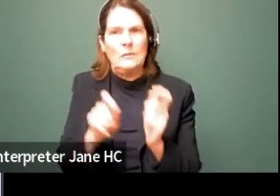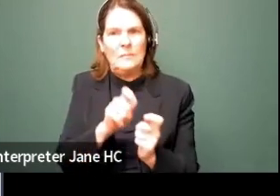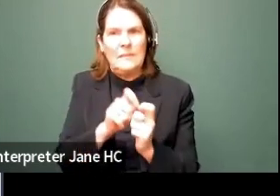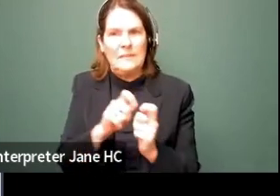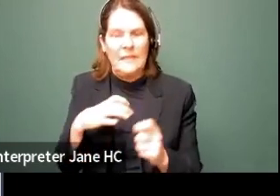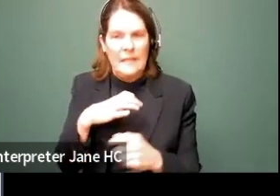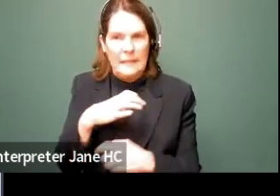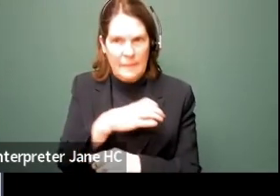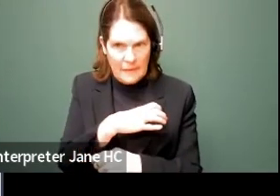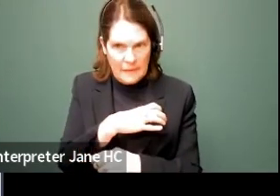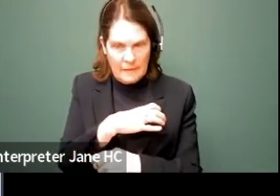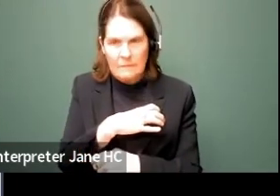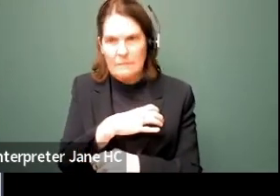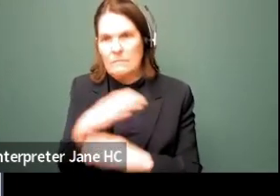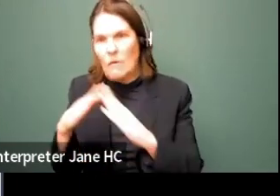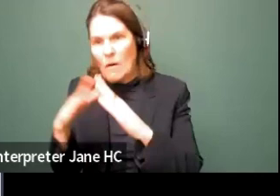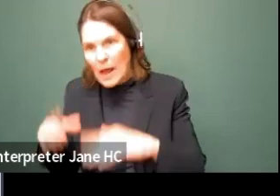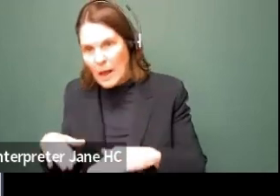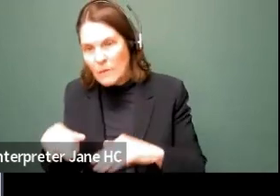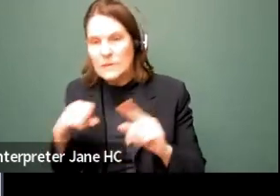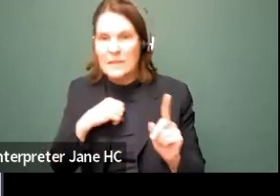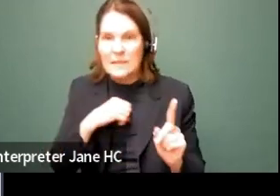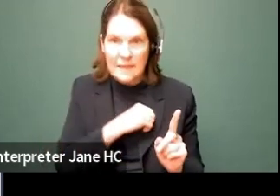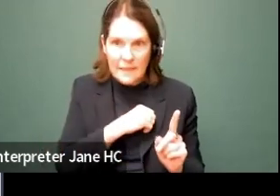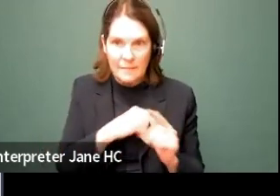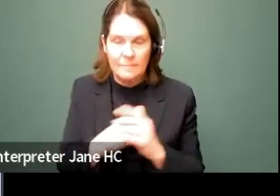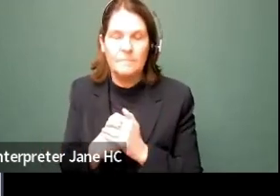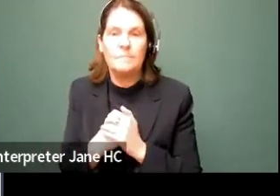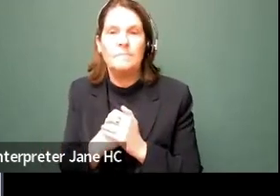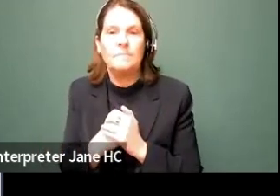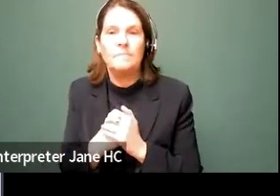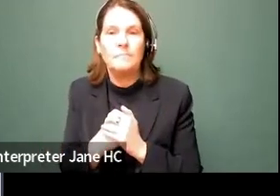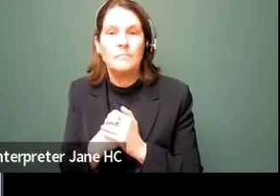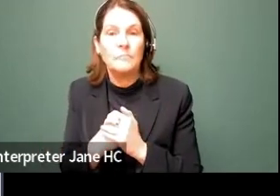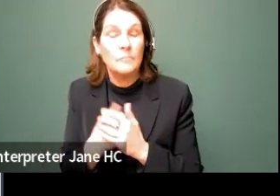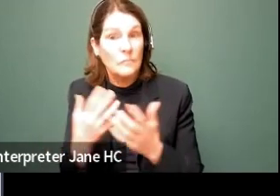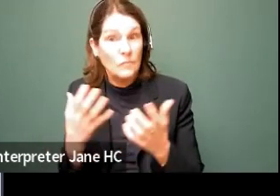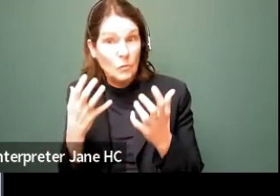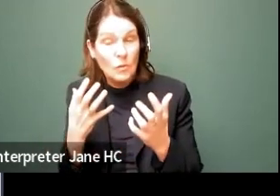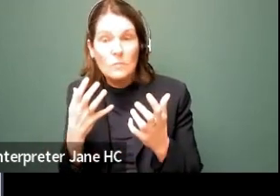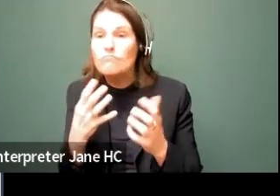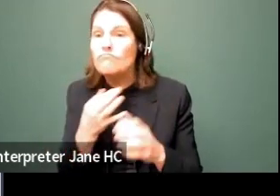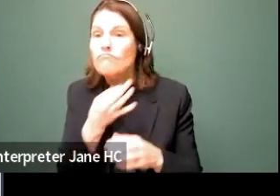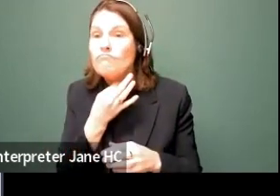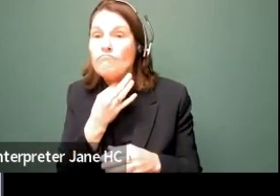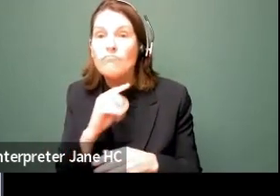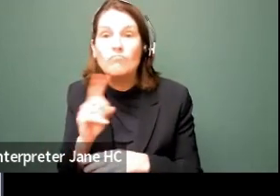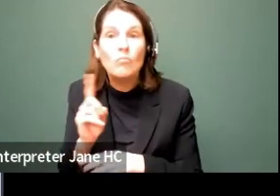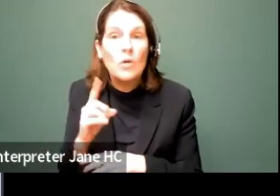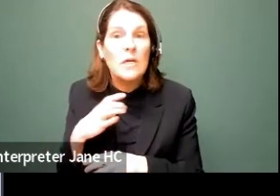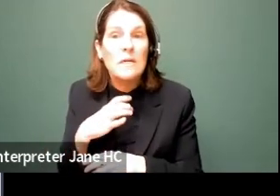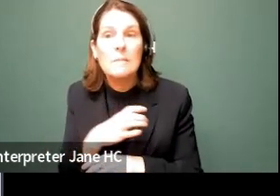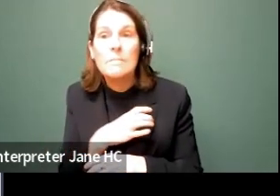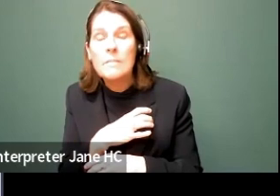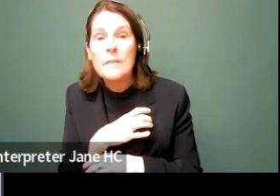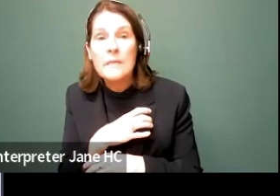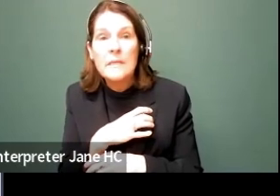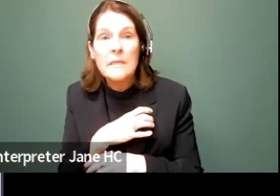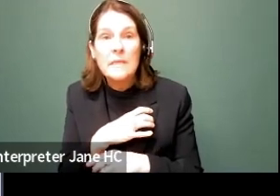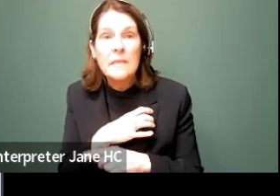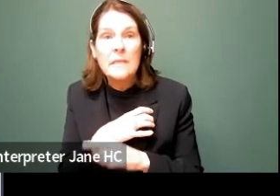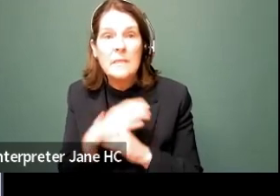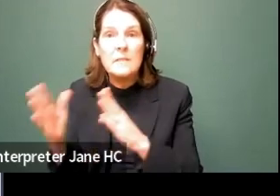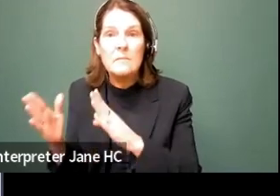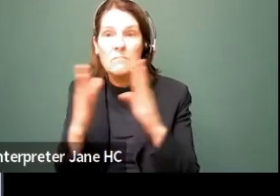in both the House and the Senate. And if you want to look up those committees,